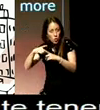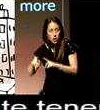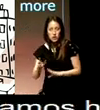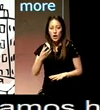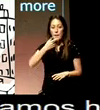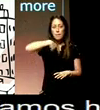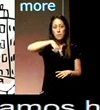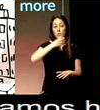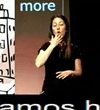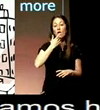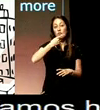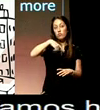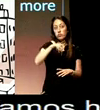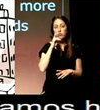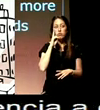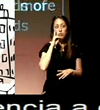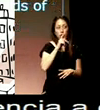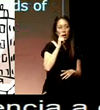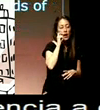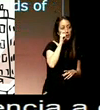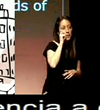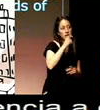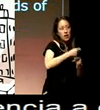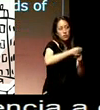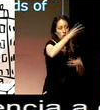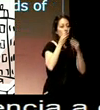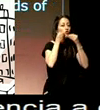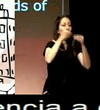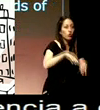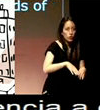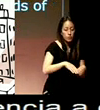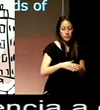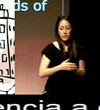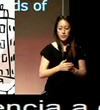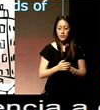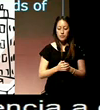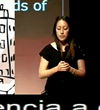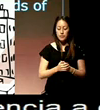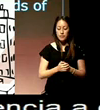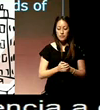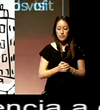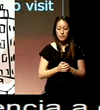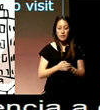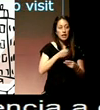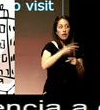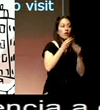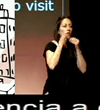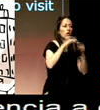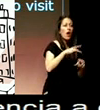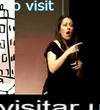heritage, but also when you go to visit a building, an historic building, how many